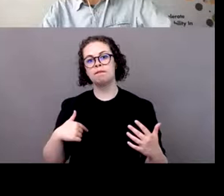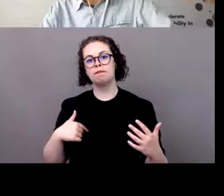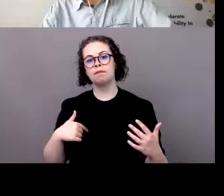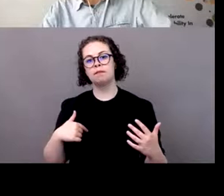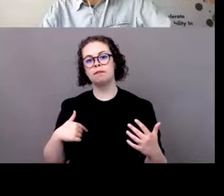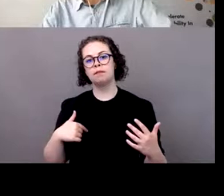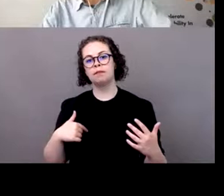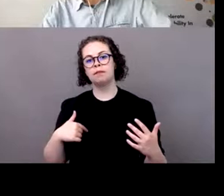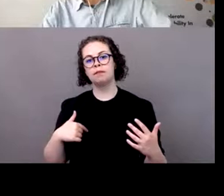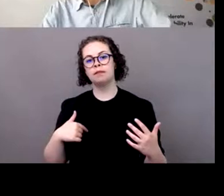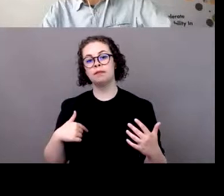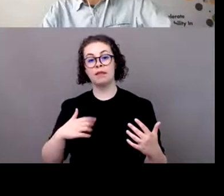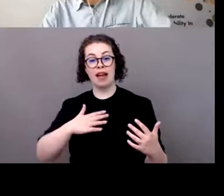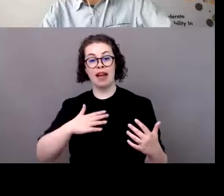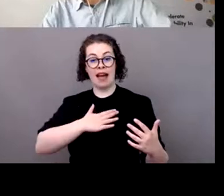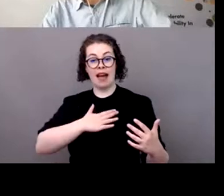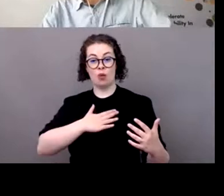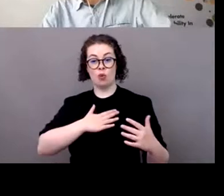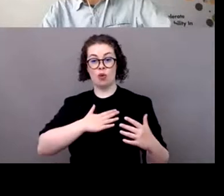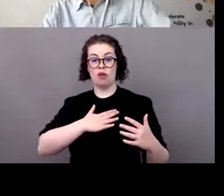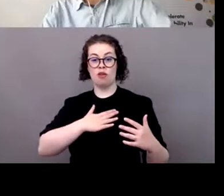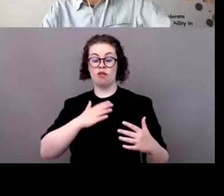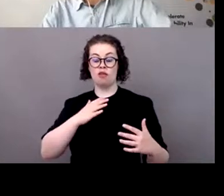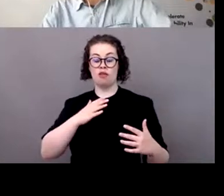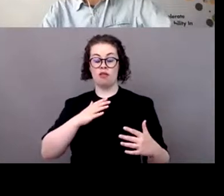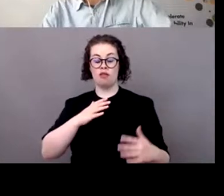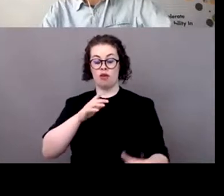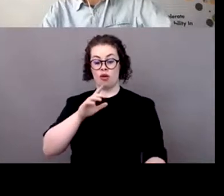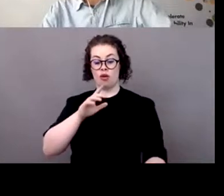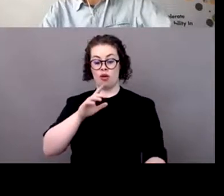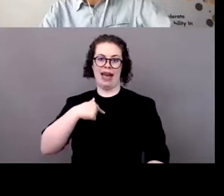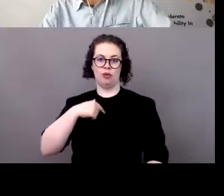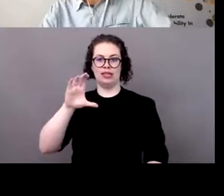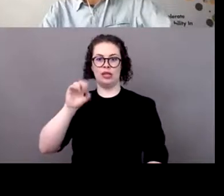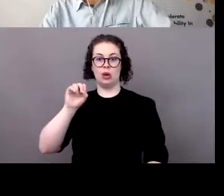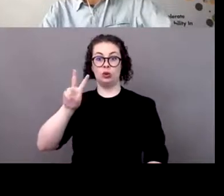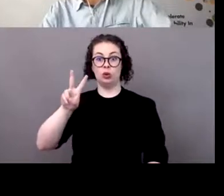Our overall footprint is 1.5 million tons of CO2, and the